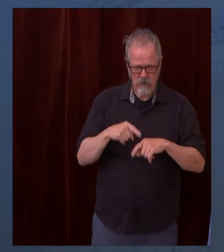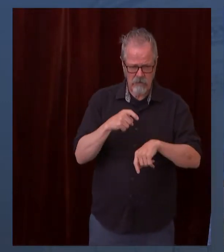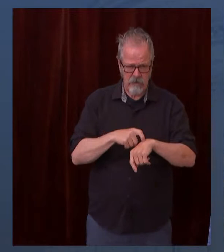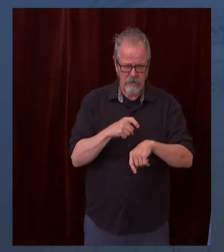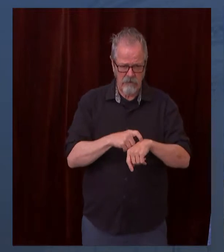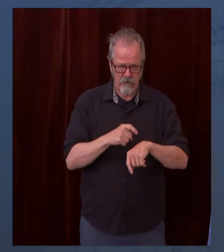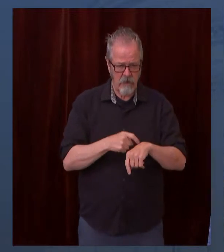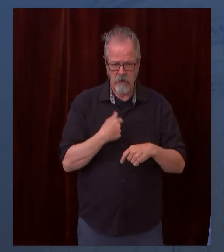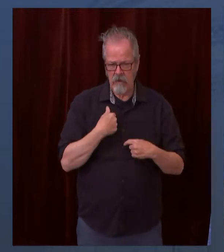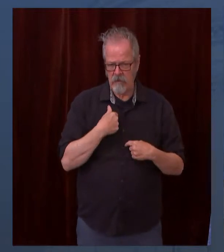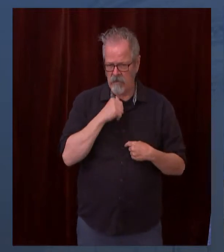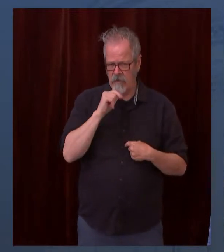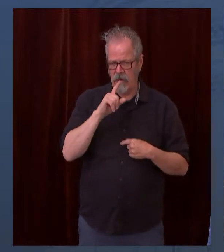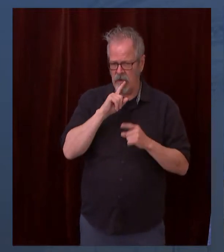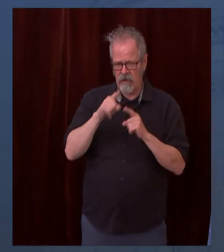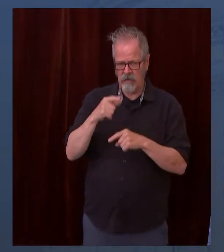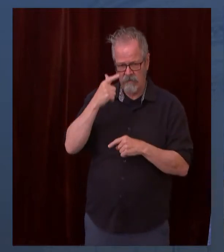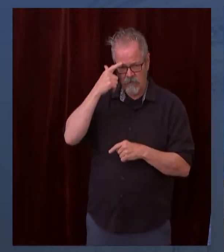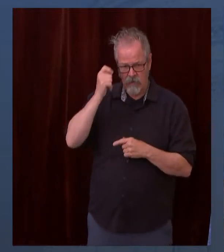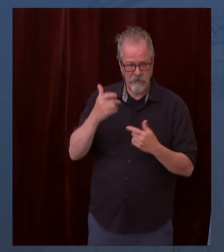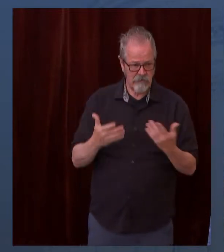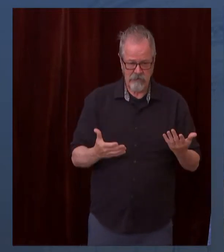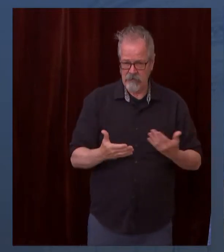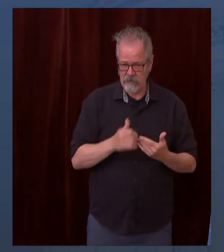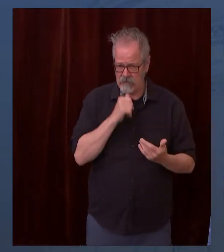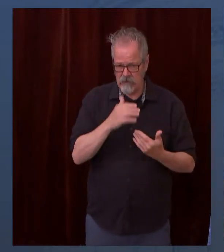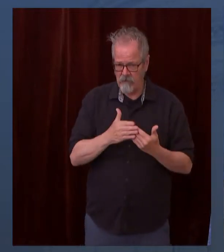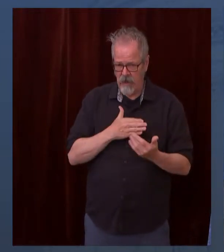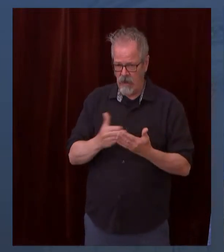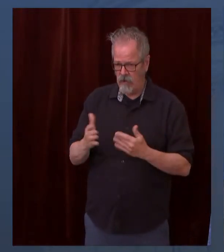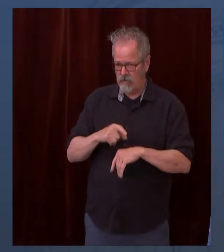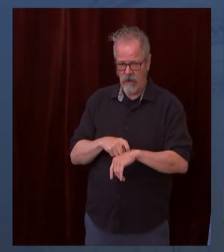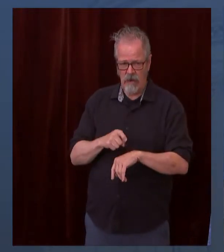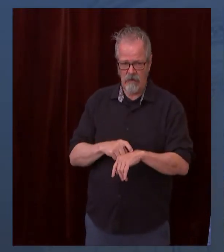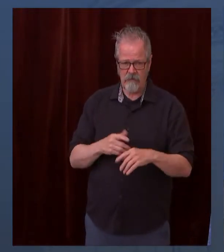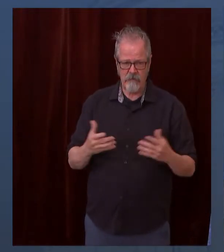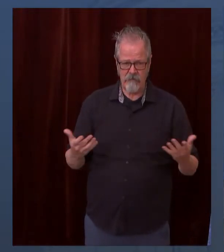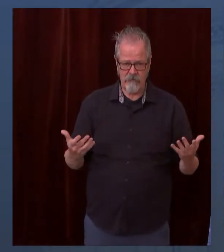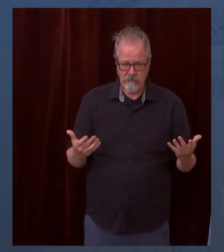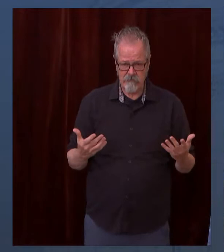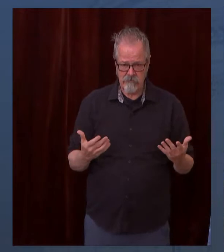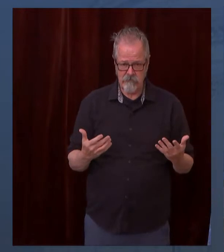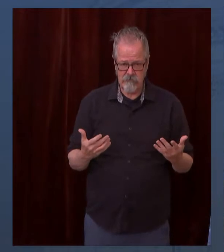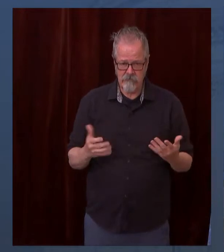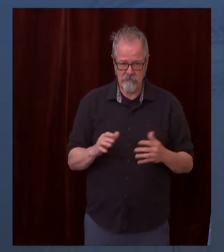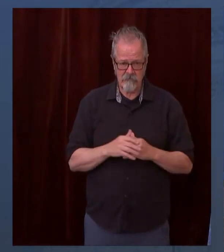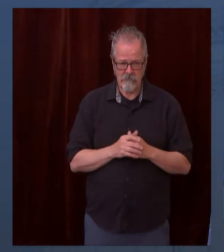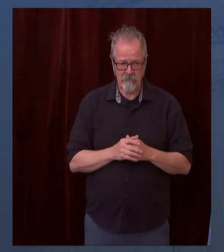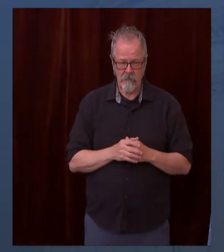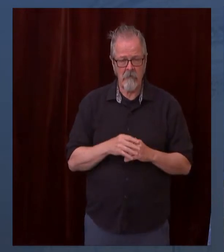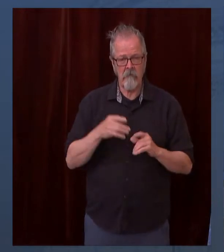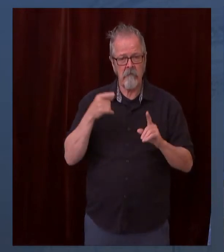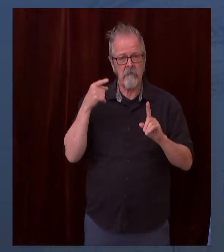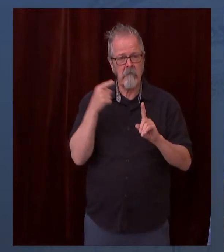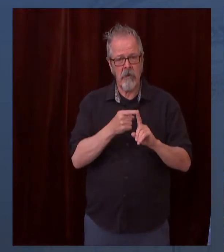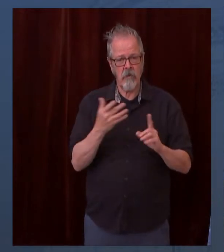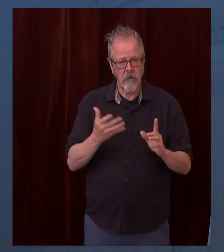am very committed to having appropriate medical care for the people in the Department of